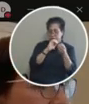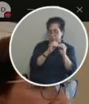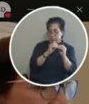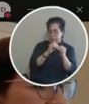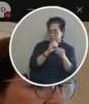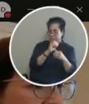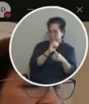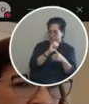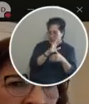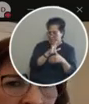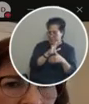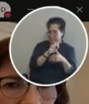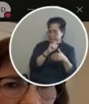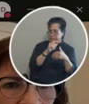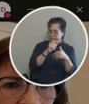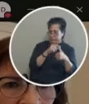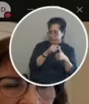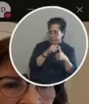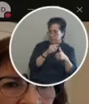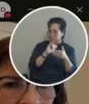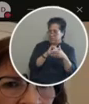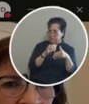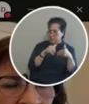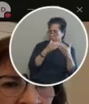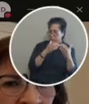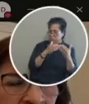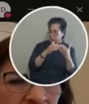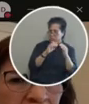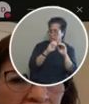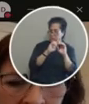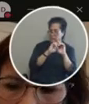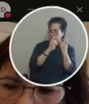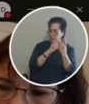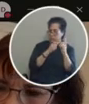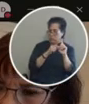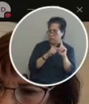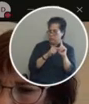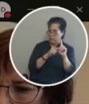5. On that motion, Mayor Pro Tem Schwartzbein.